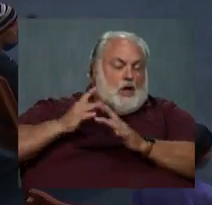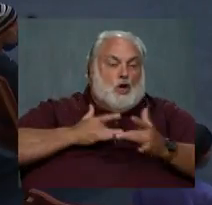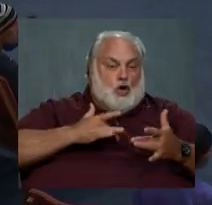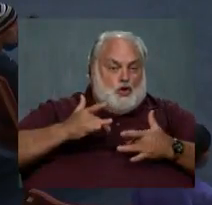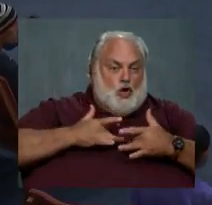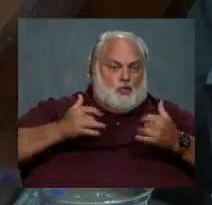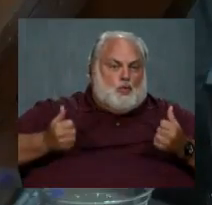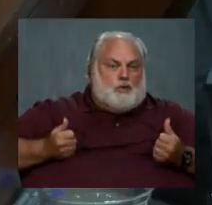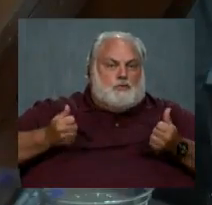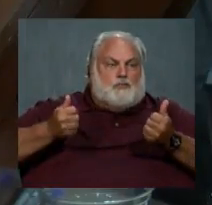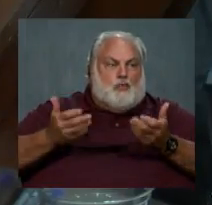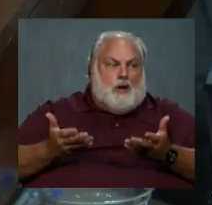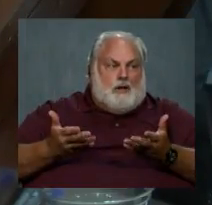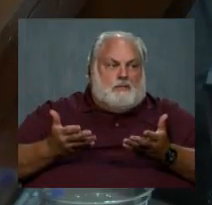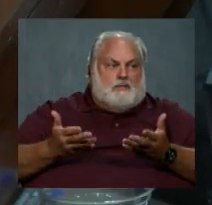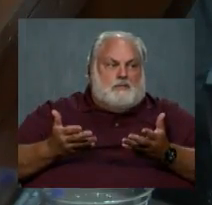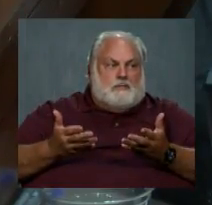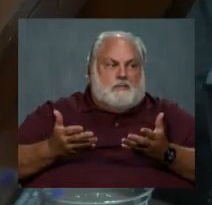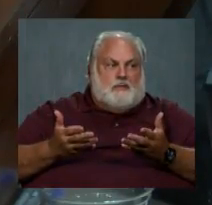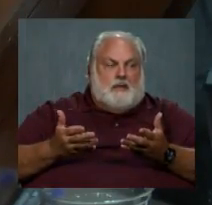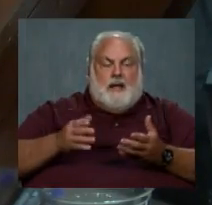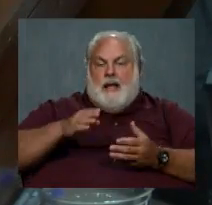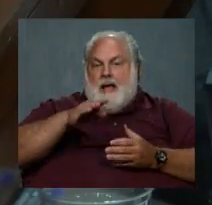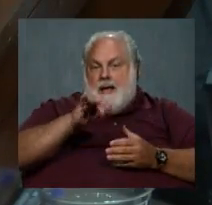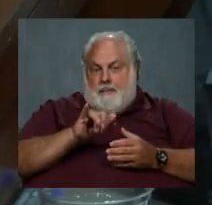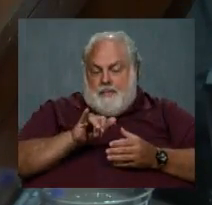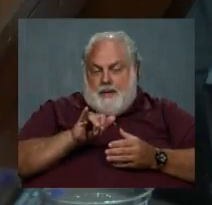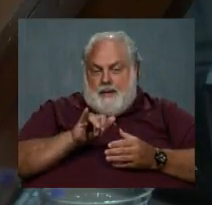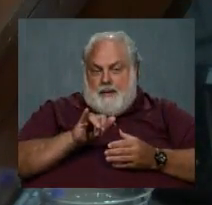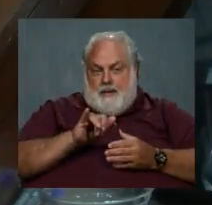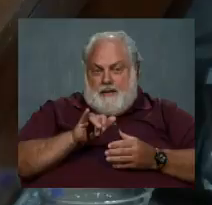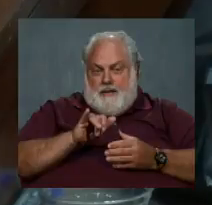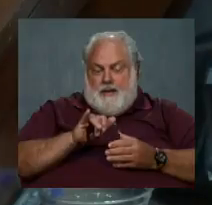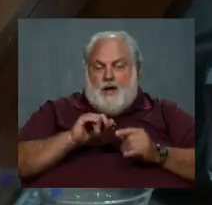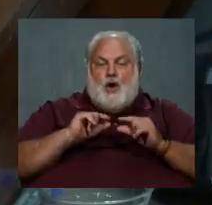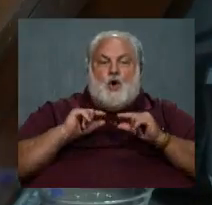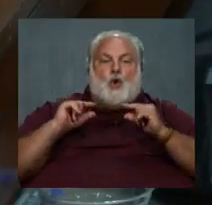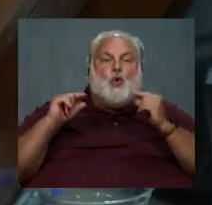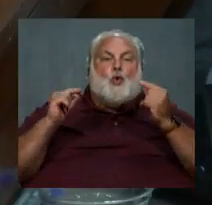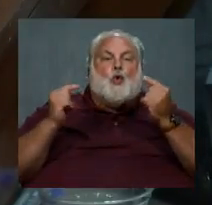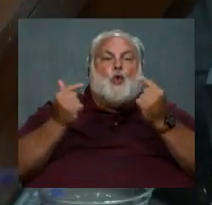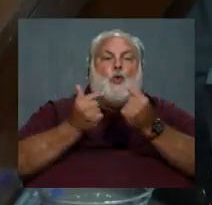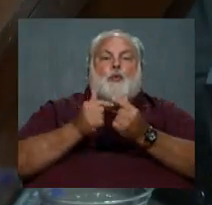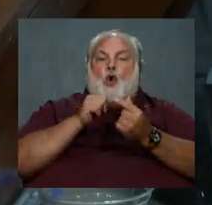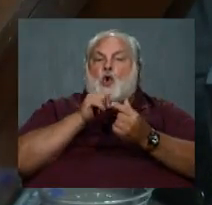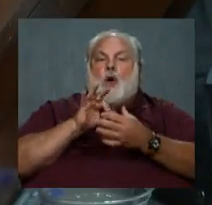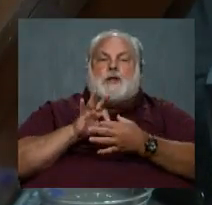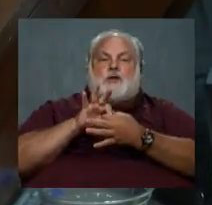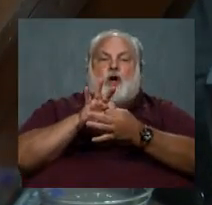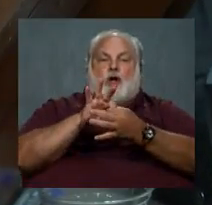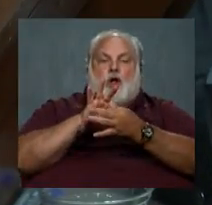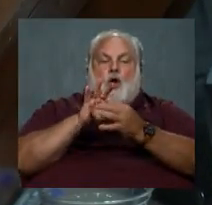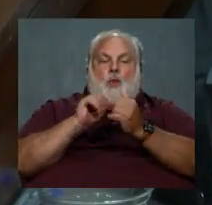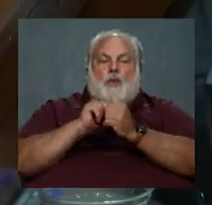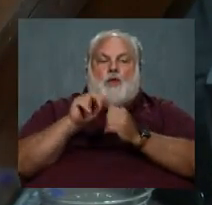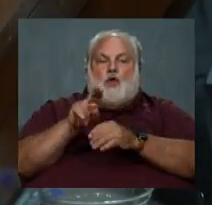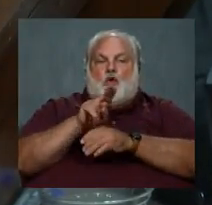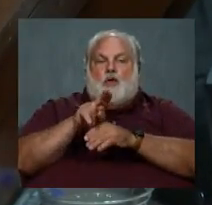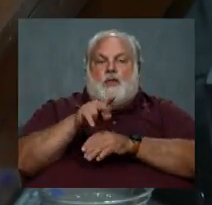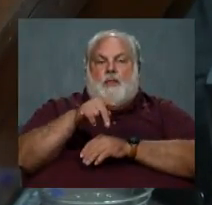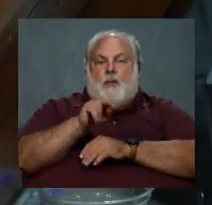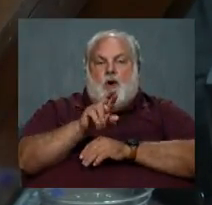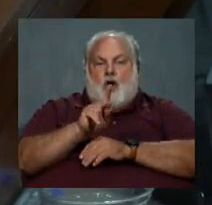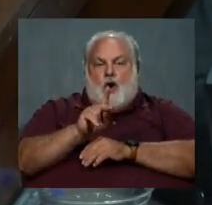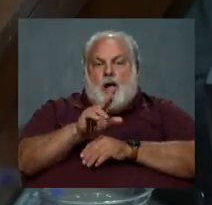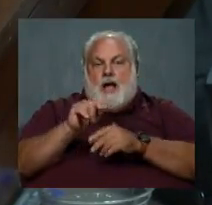concerns were expressed by groups that were associated with the use of the park and